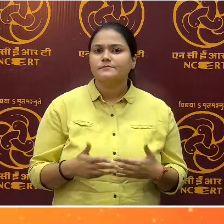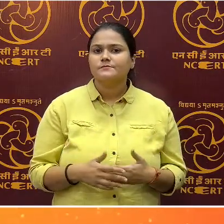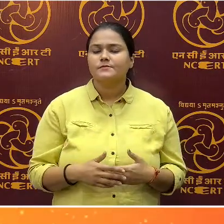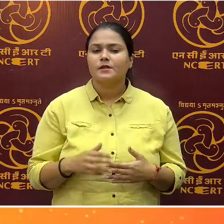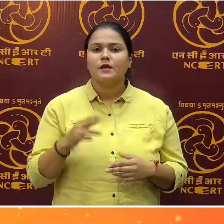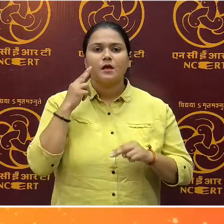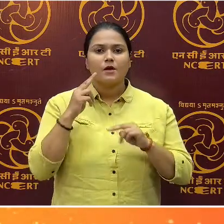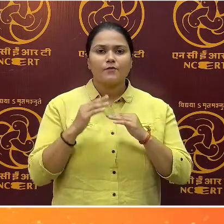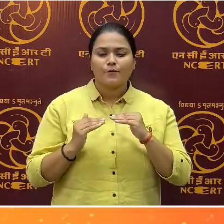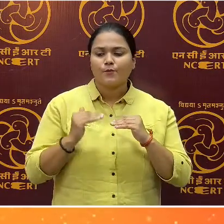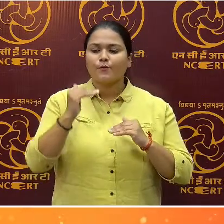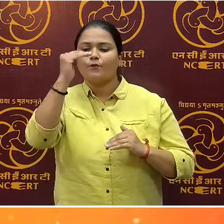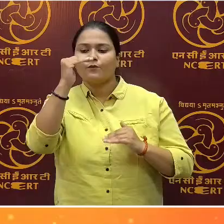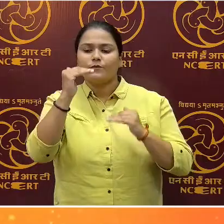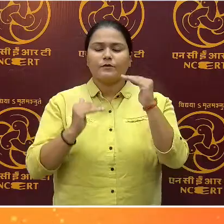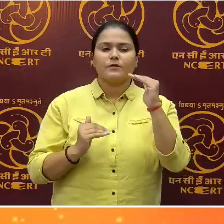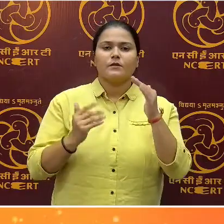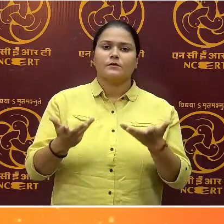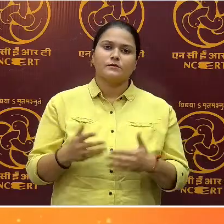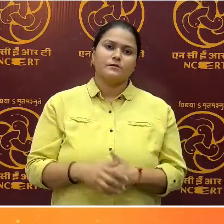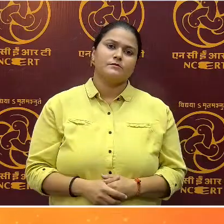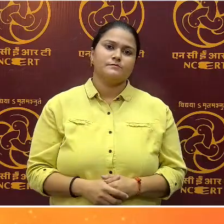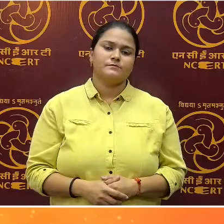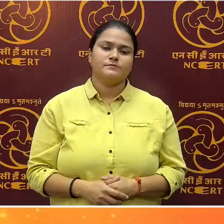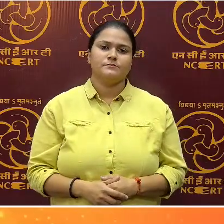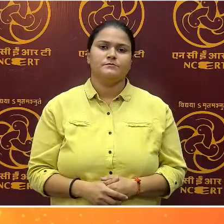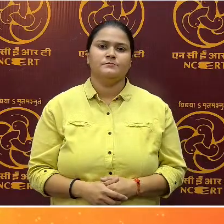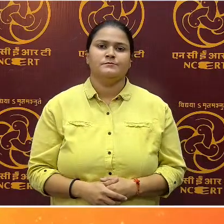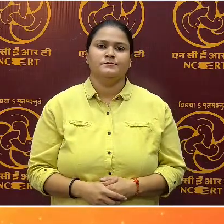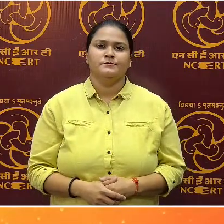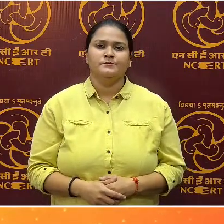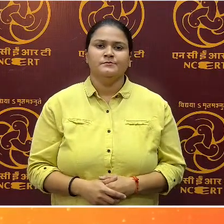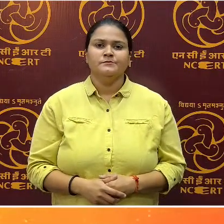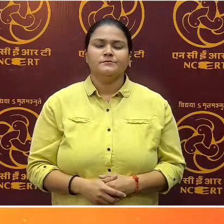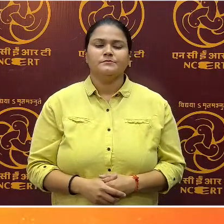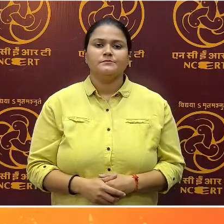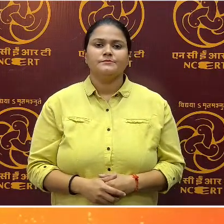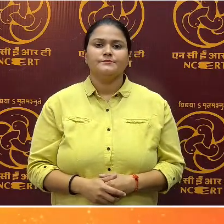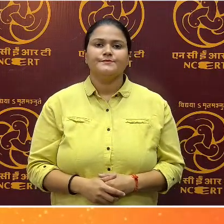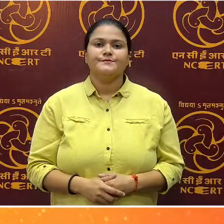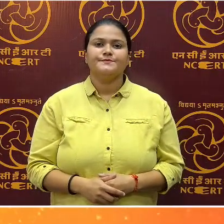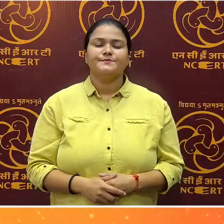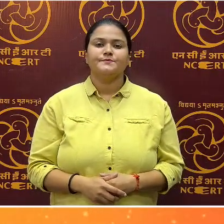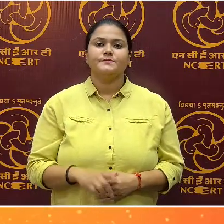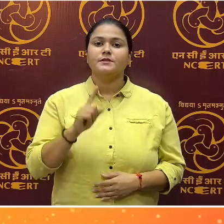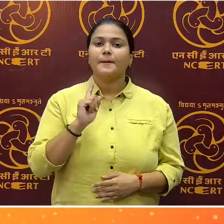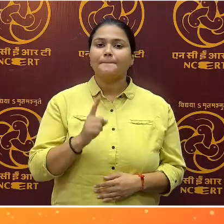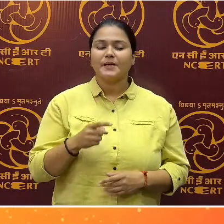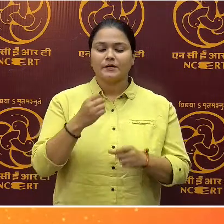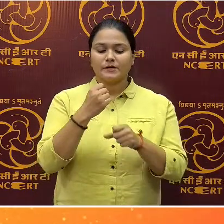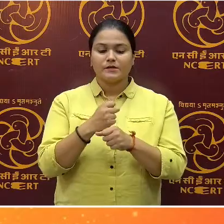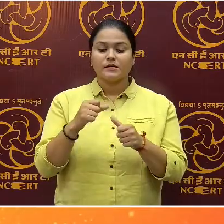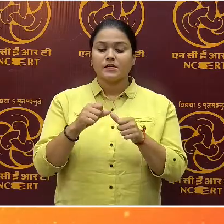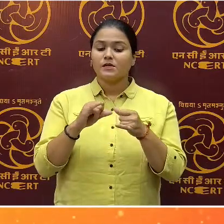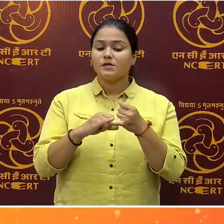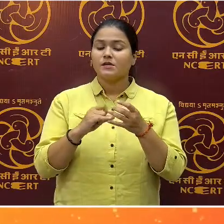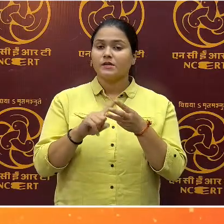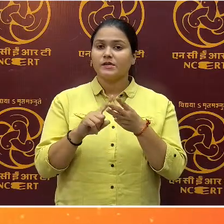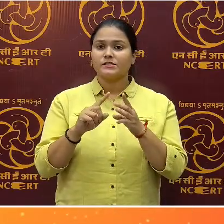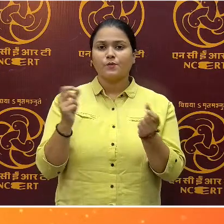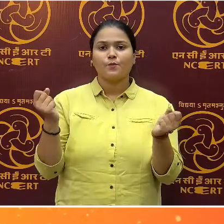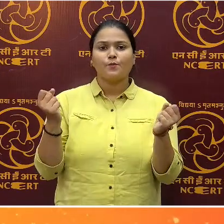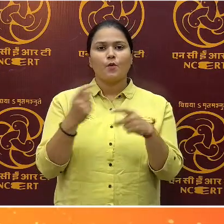increase, what we have to do? You have to increase the temperature. Okay. Right. But with gases, it is just